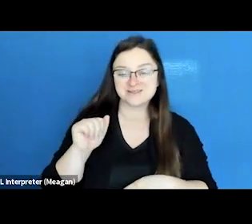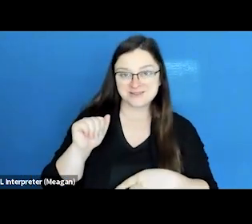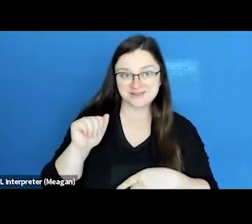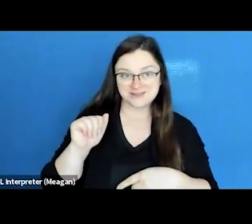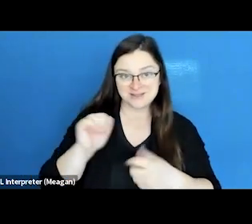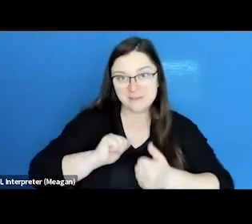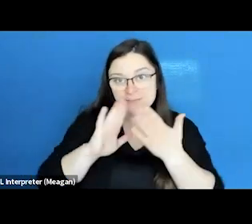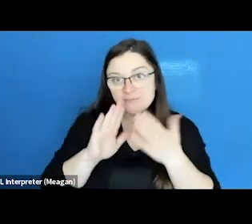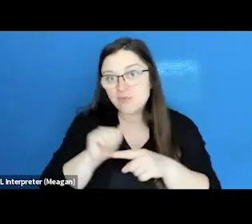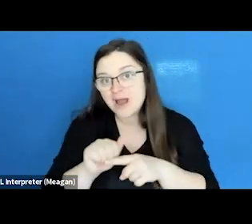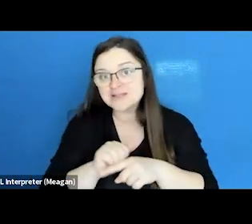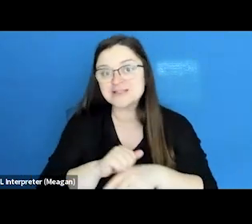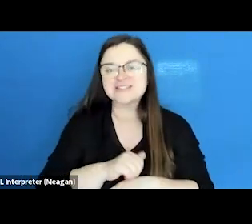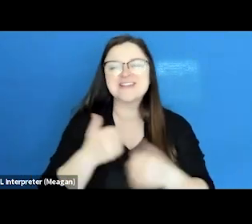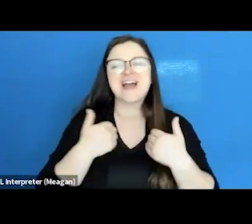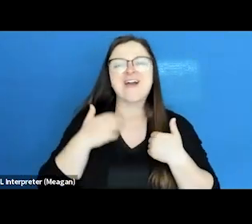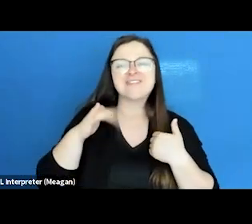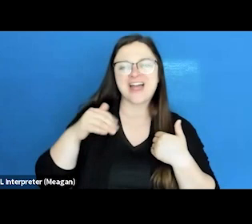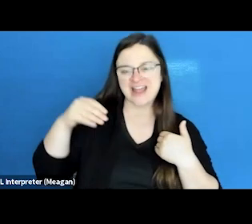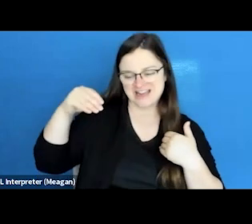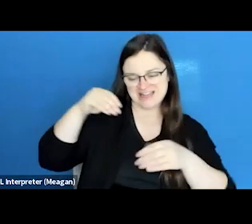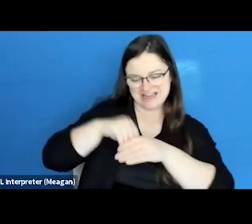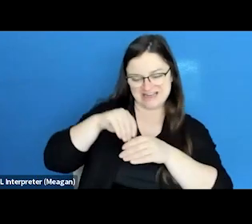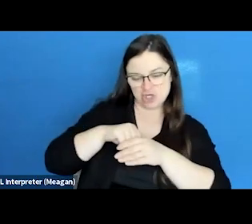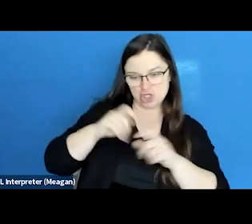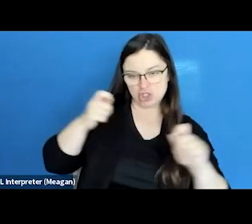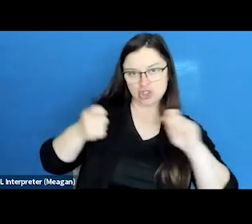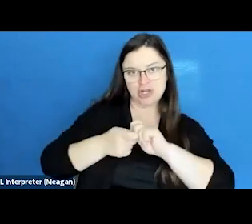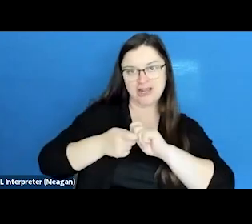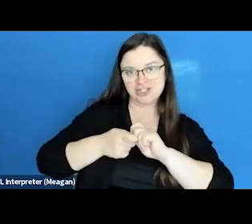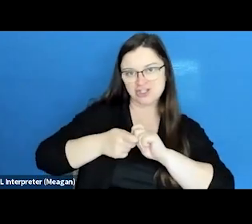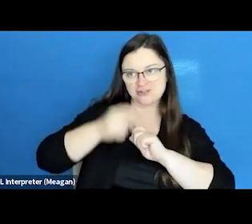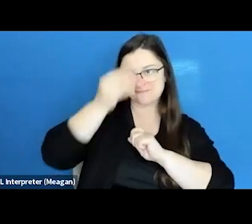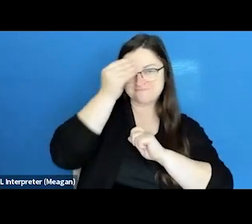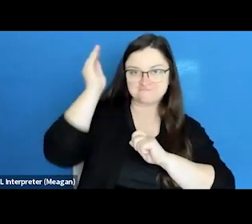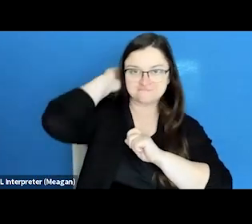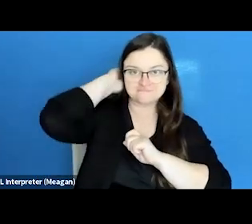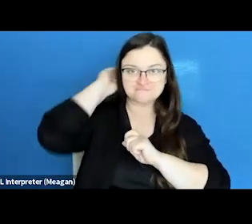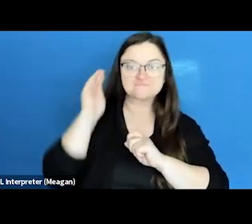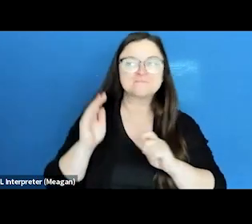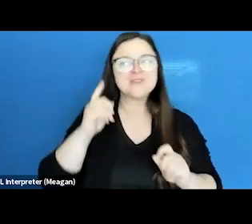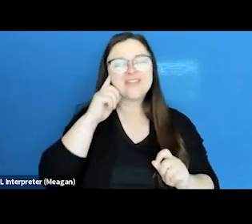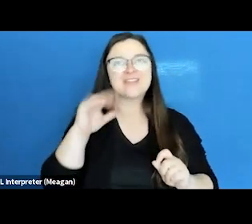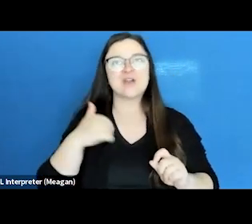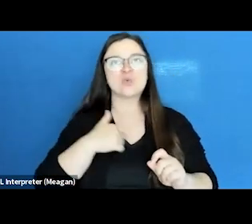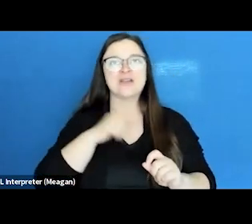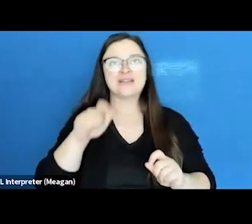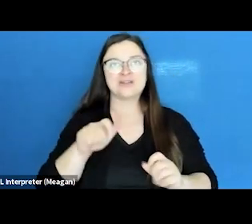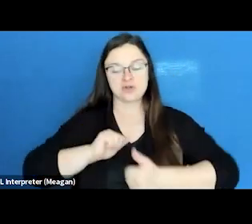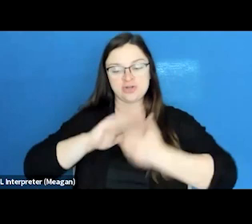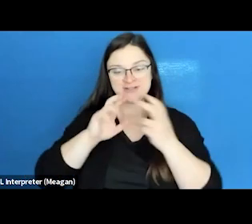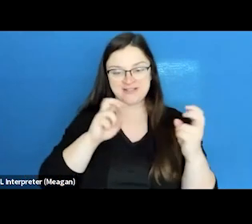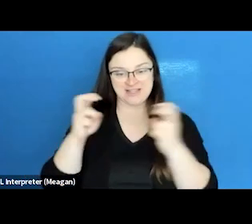and have that internal change in your mind where we need to address the issues that are before you and not